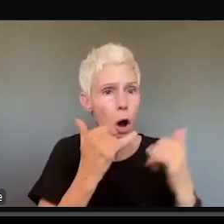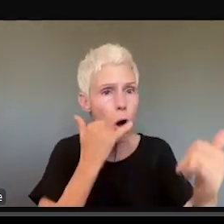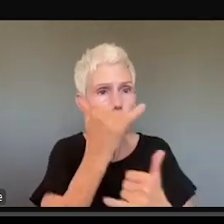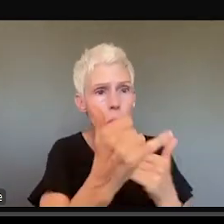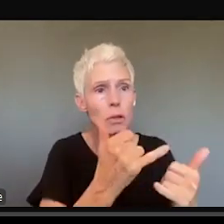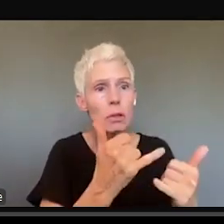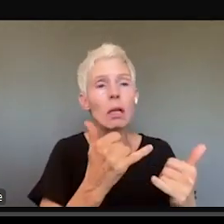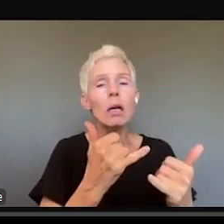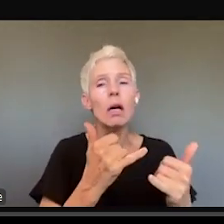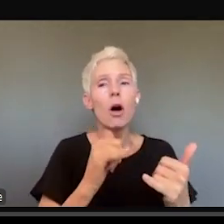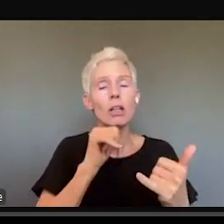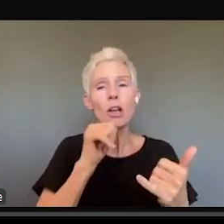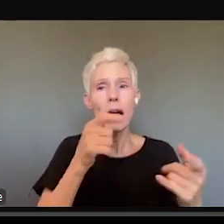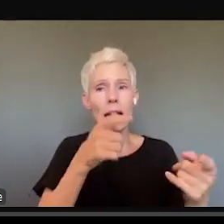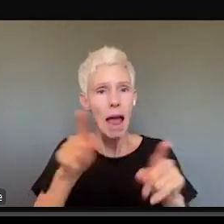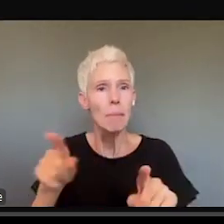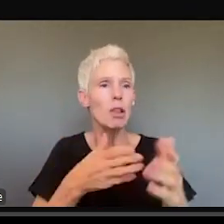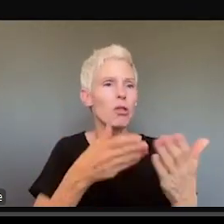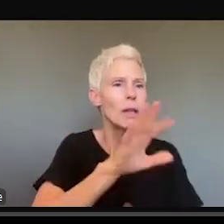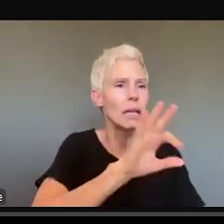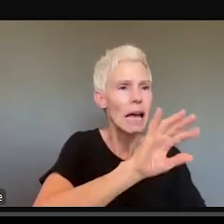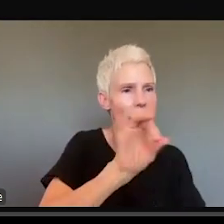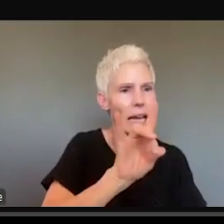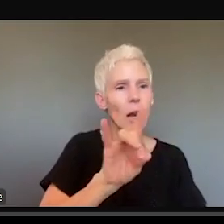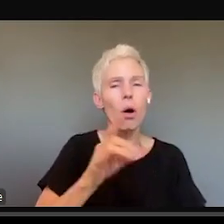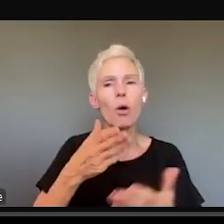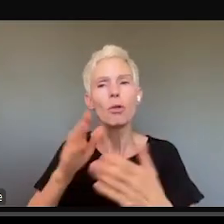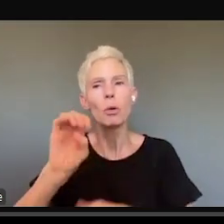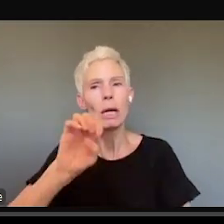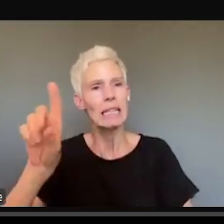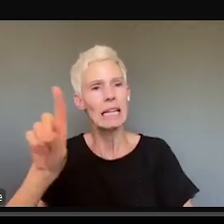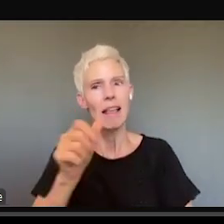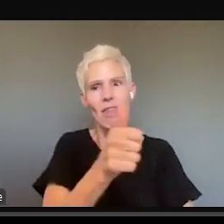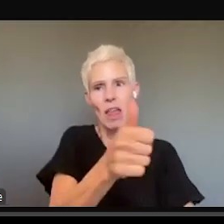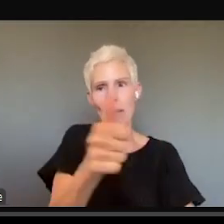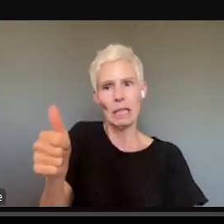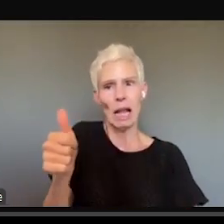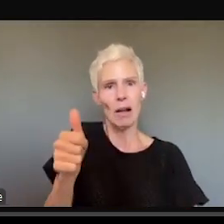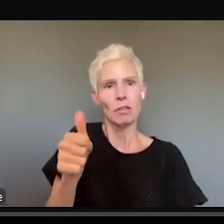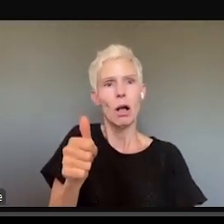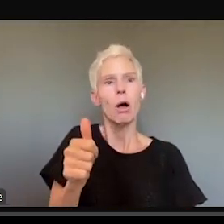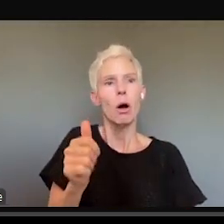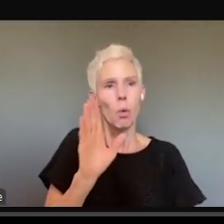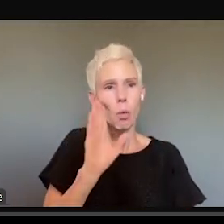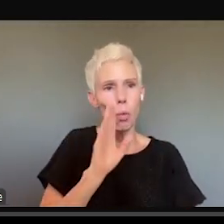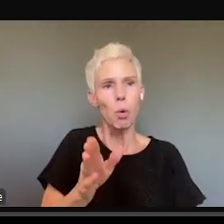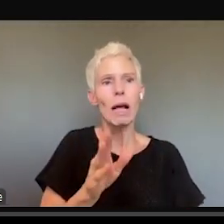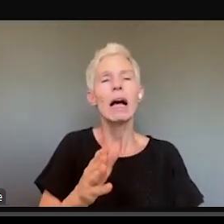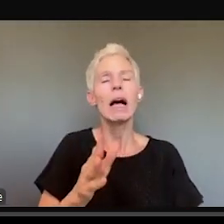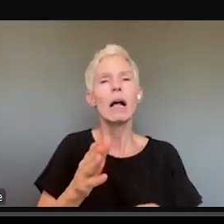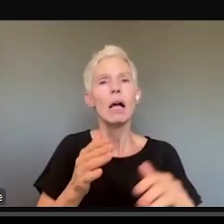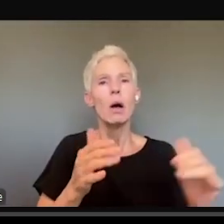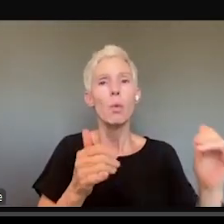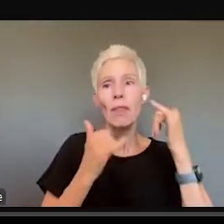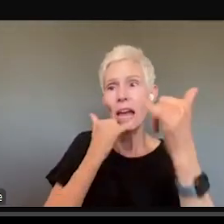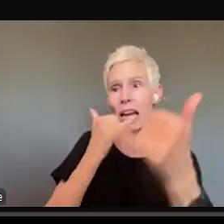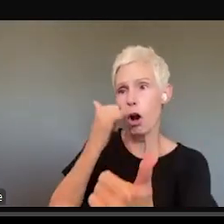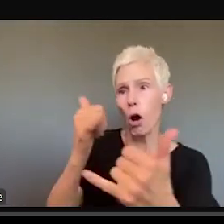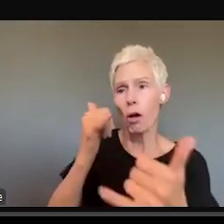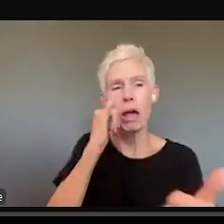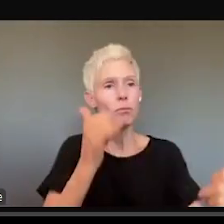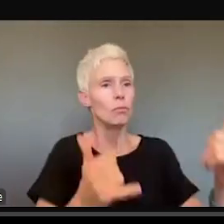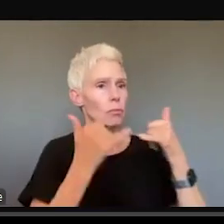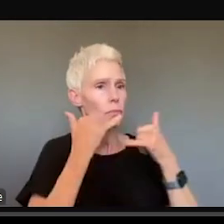988 referrals or through our ED, they themselves are also conducting the calls or chats and texts both in English and